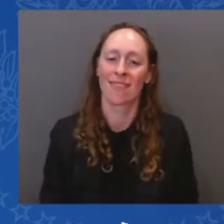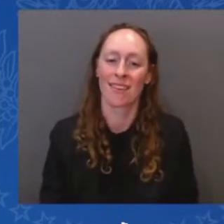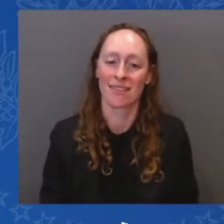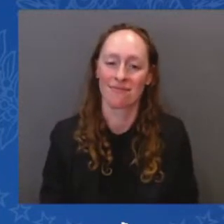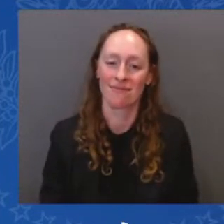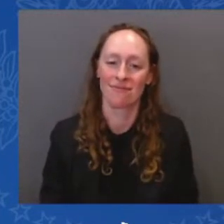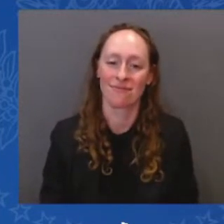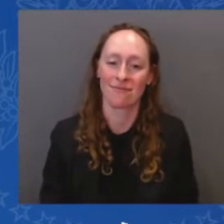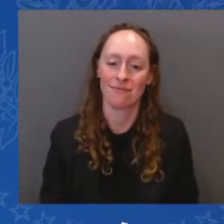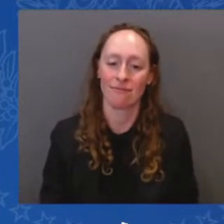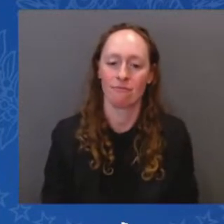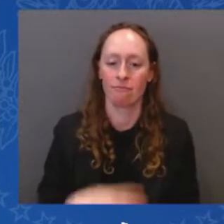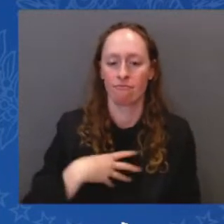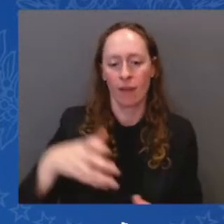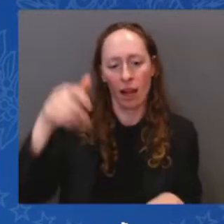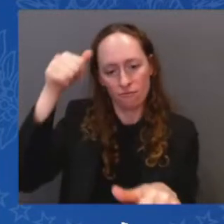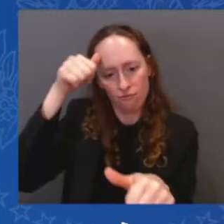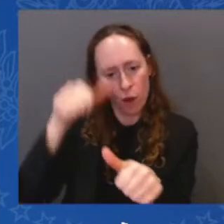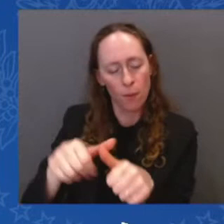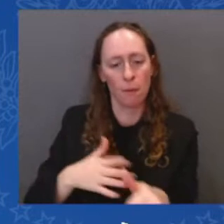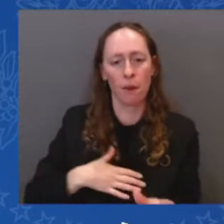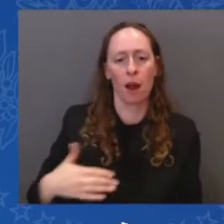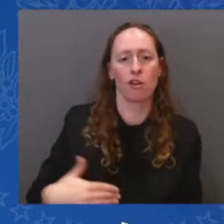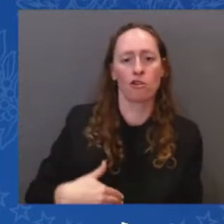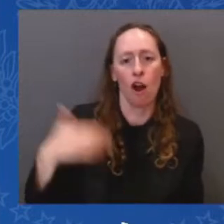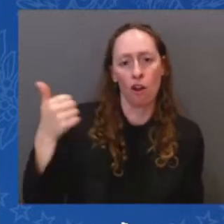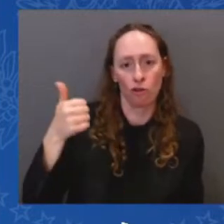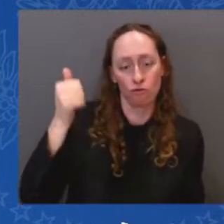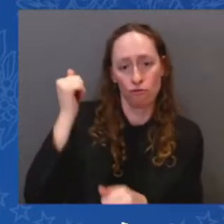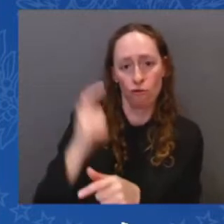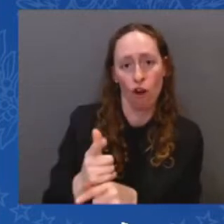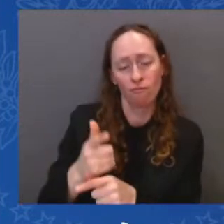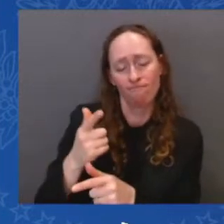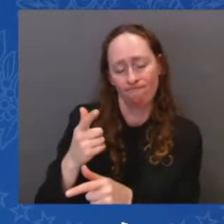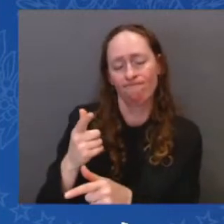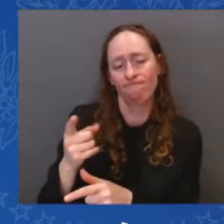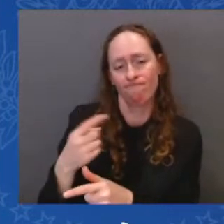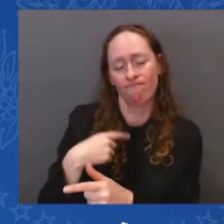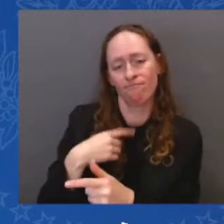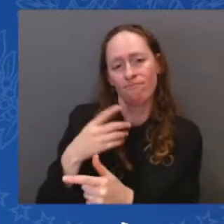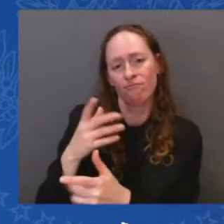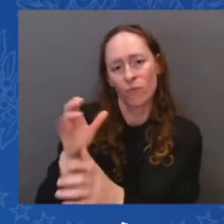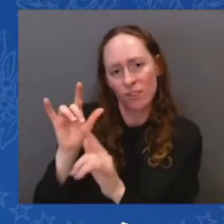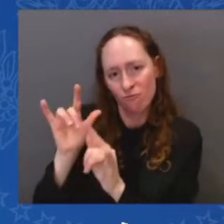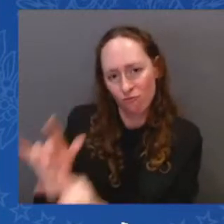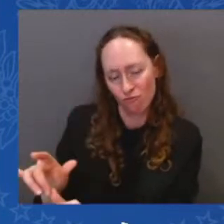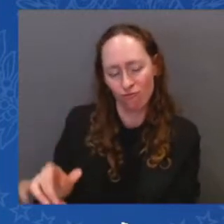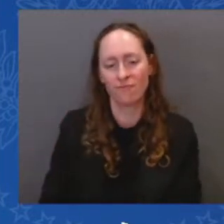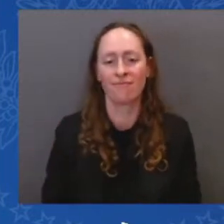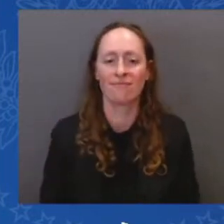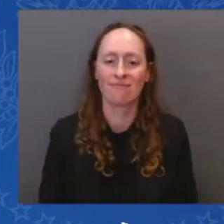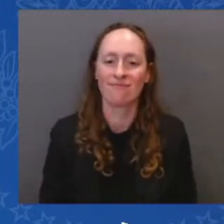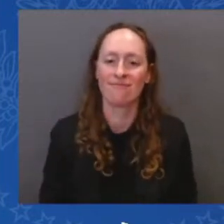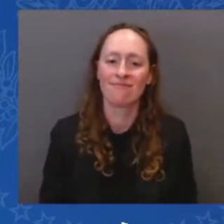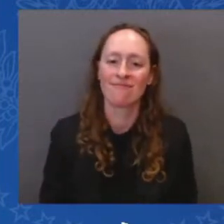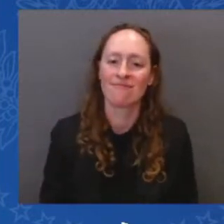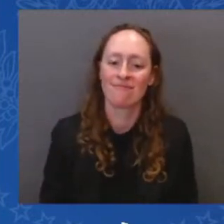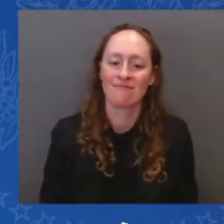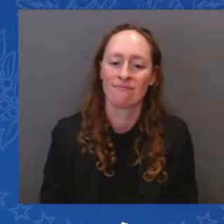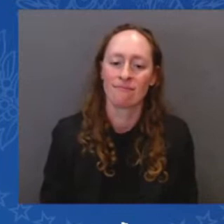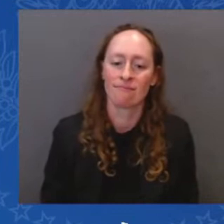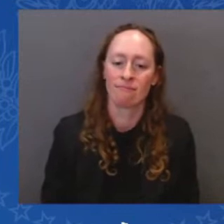I owe my success to the sacrifice, love, and support of Shireen and our sons, Sean and